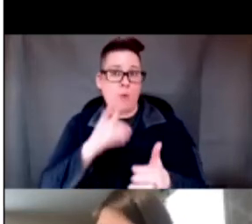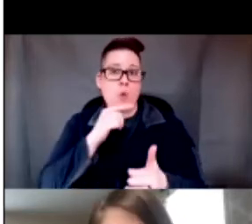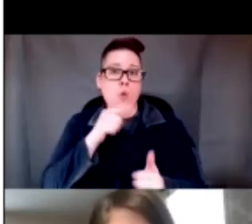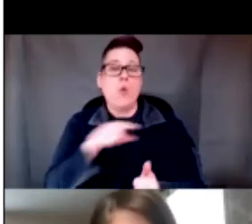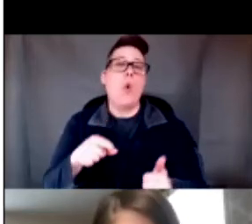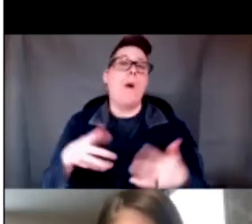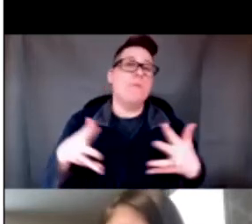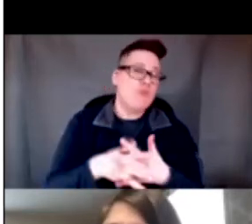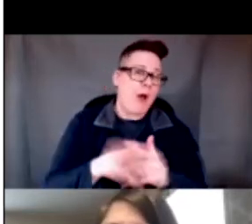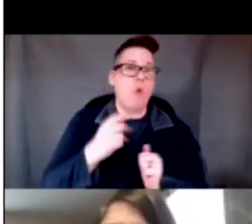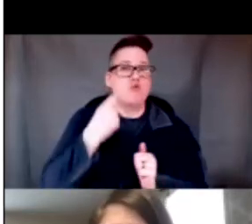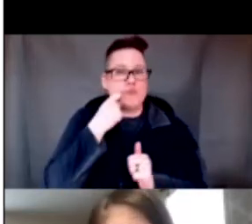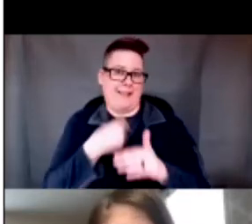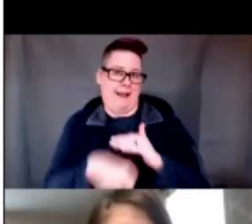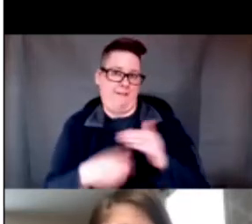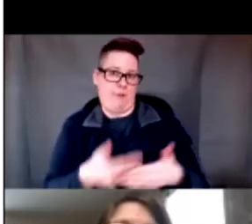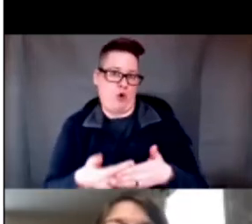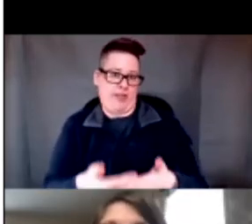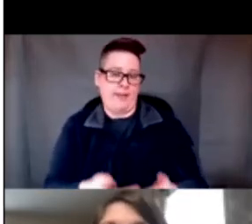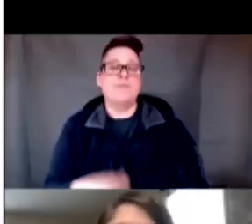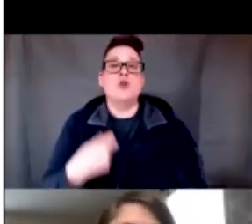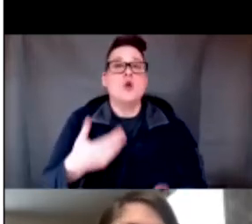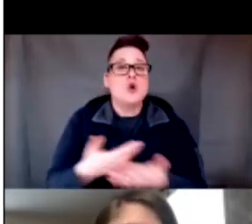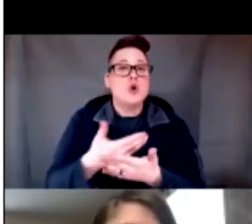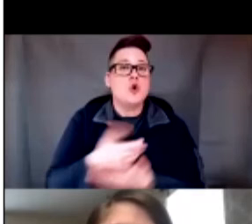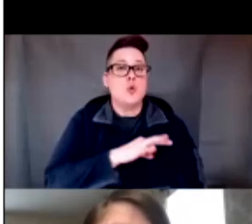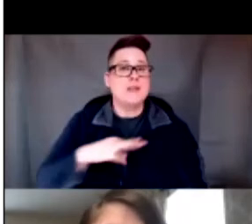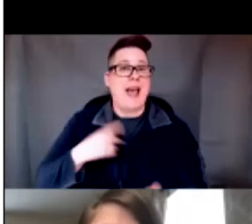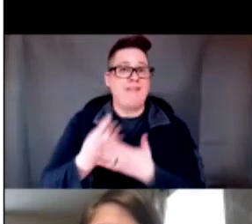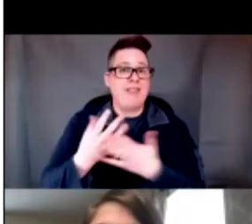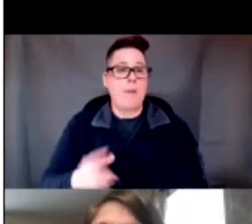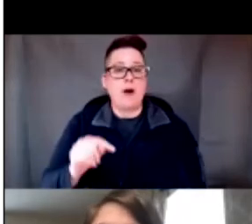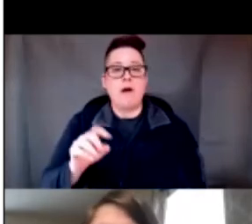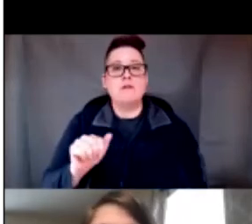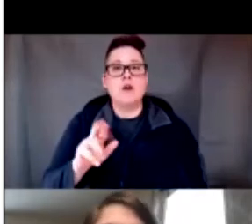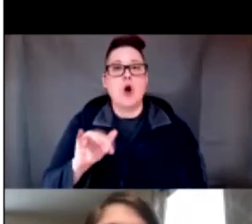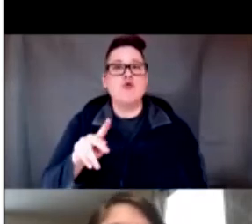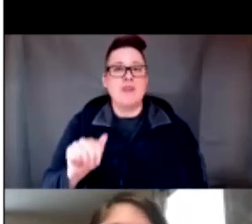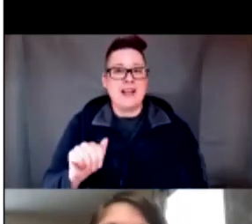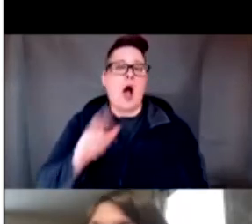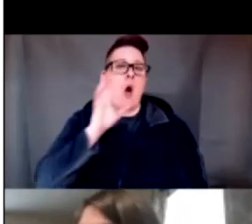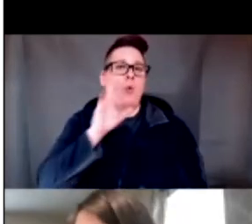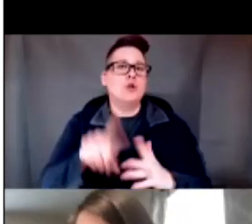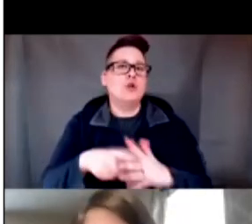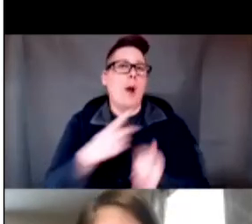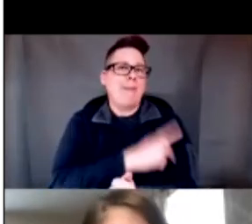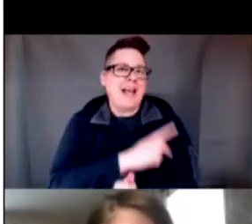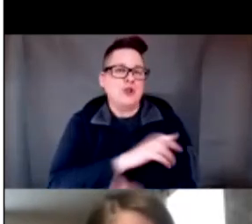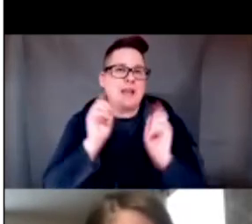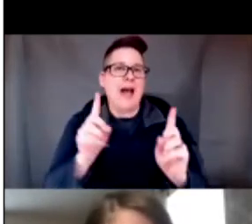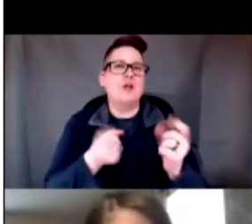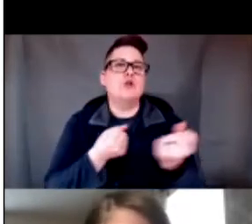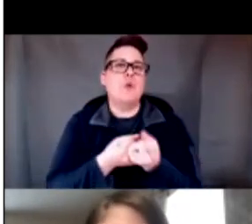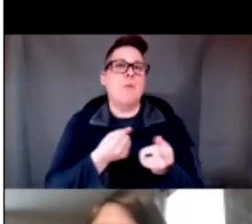or postpartum. And our new staff therapist, Tarika Harrell, will be starting a patient education and support group for